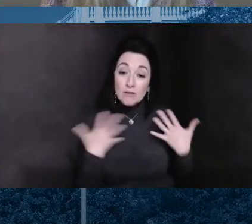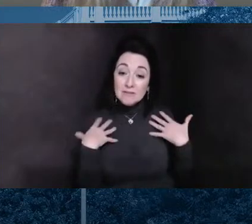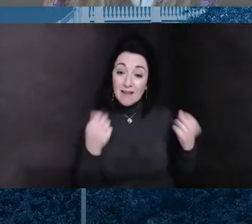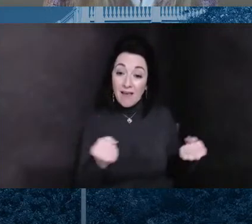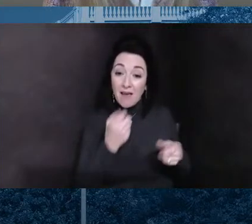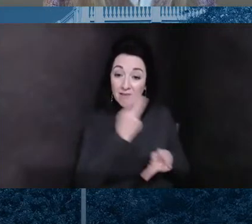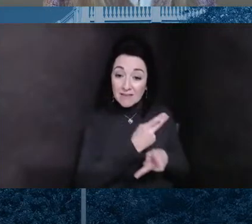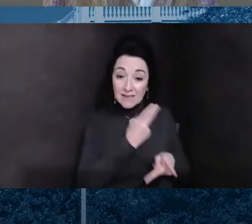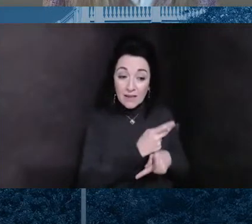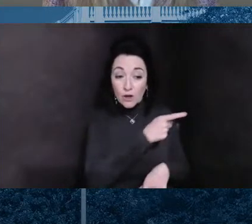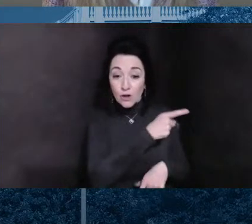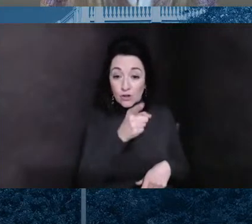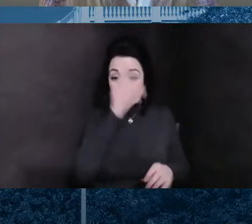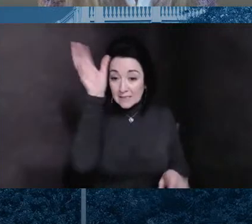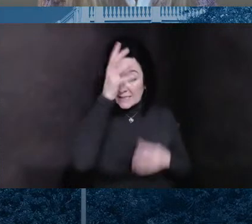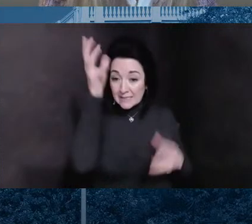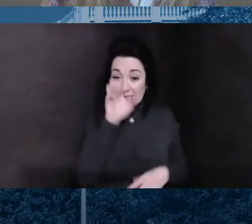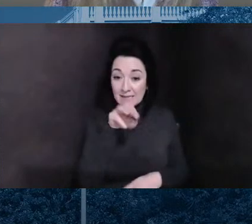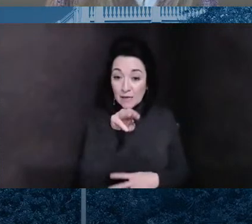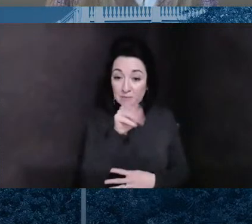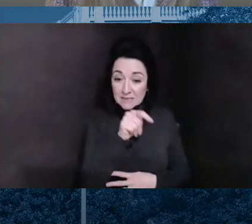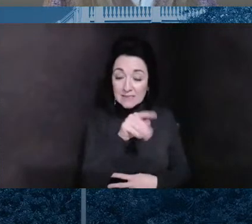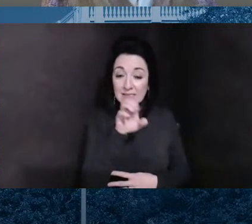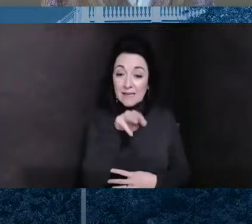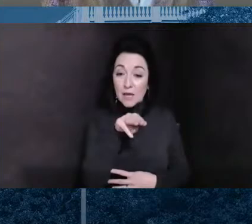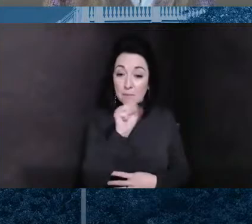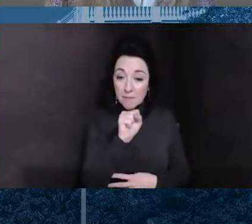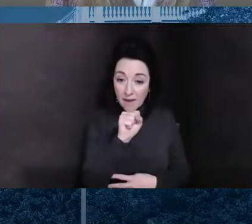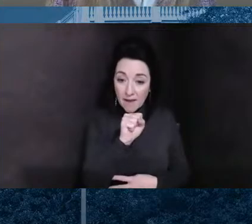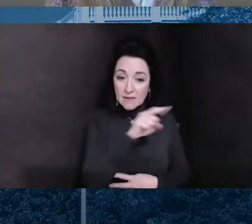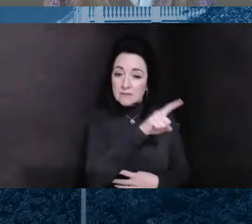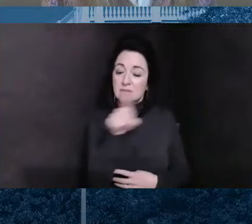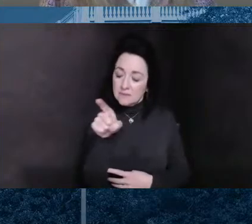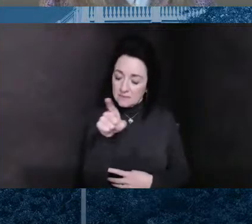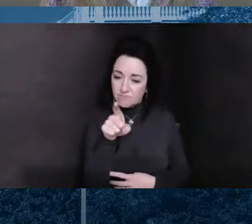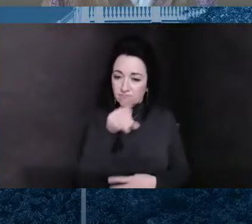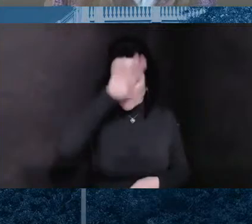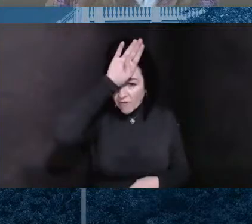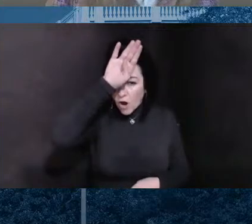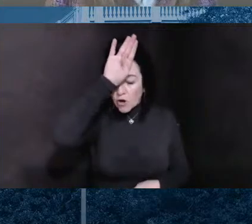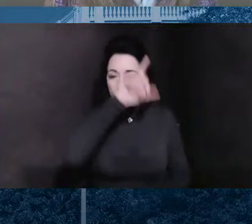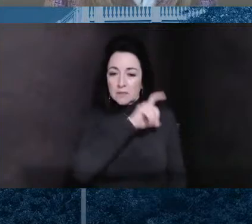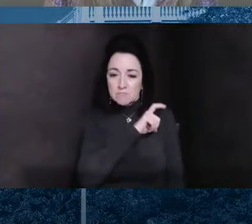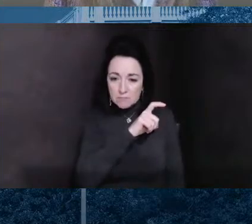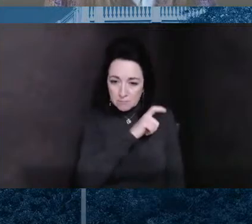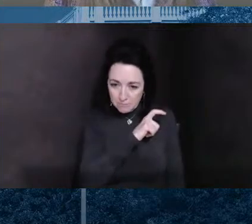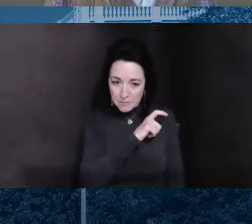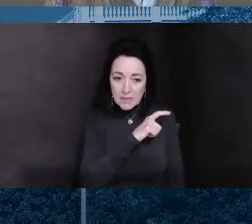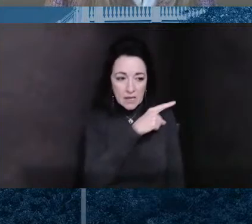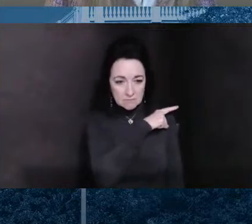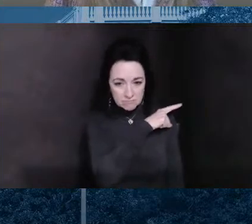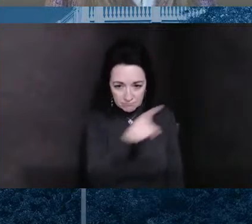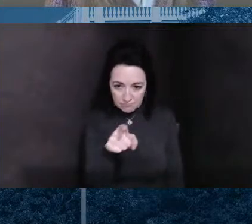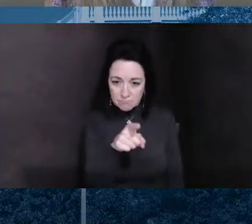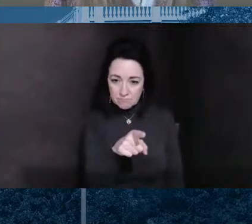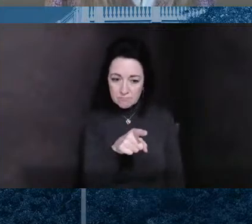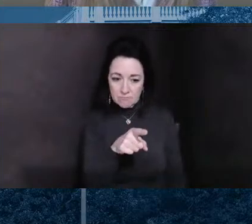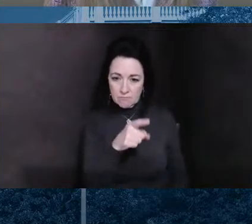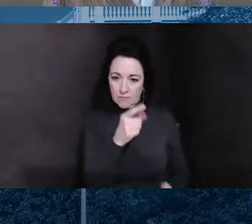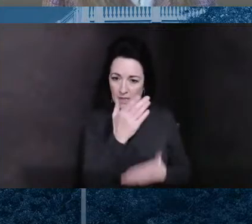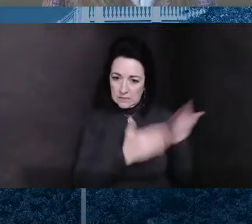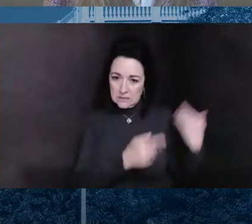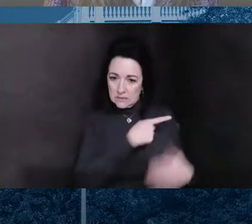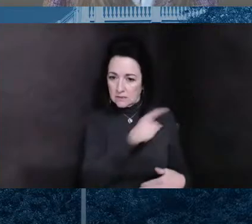began EMS events this week, so a lot of first responders have received or will be soon